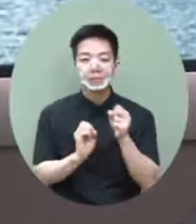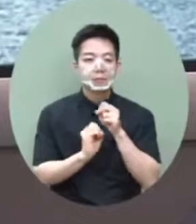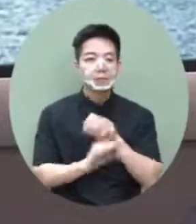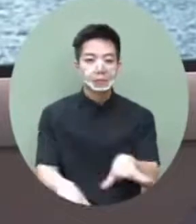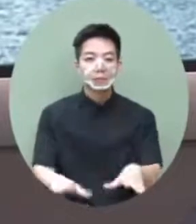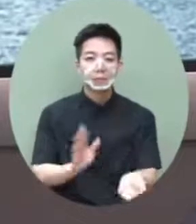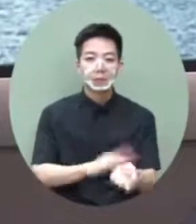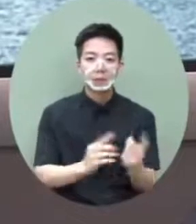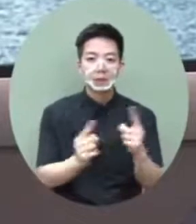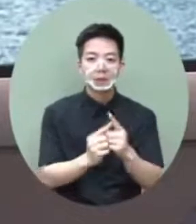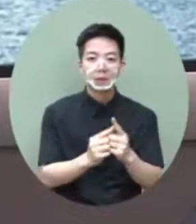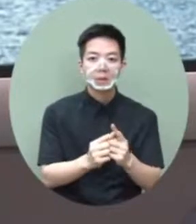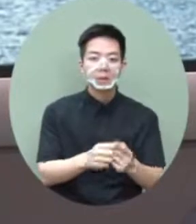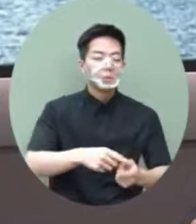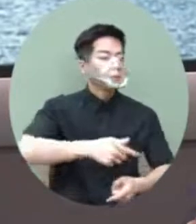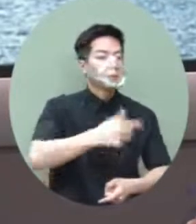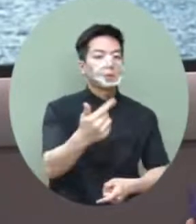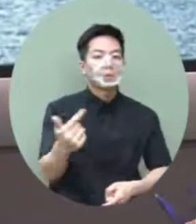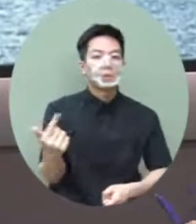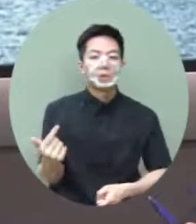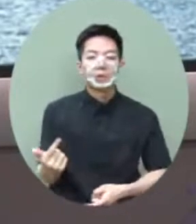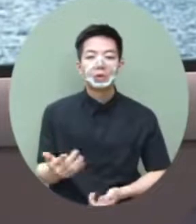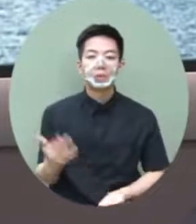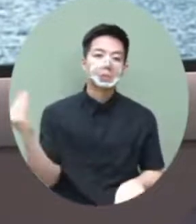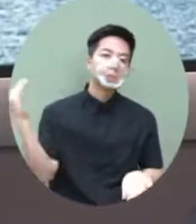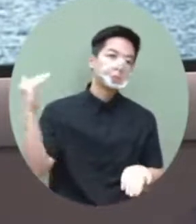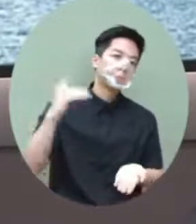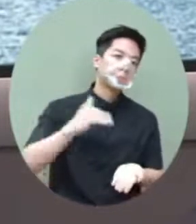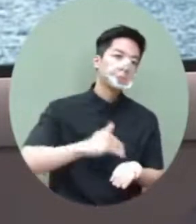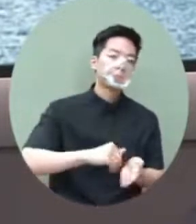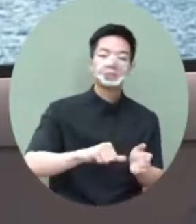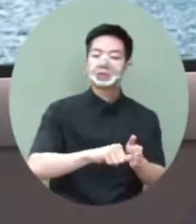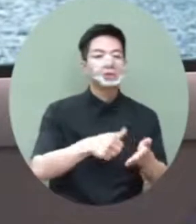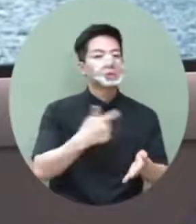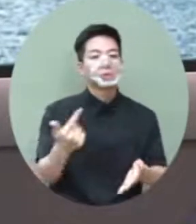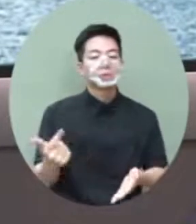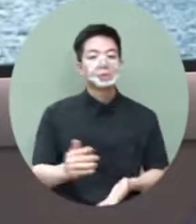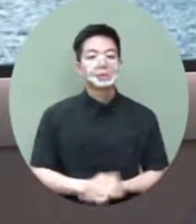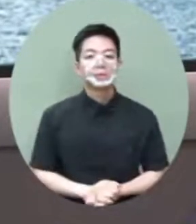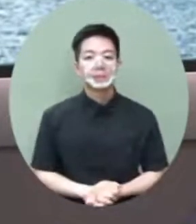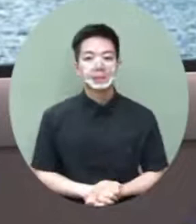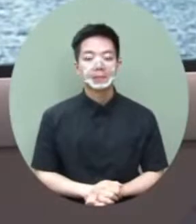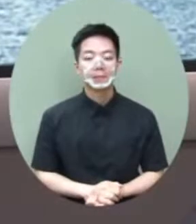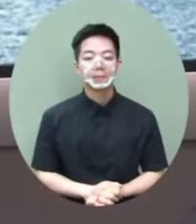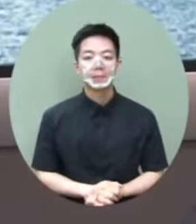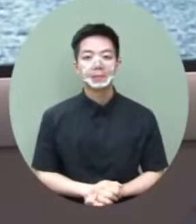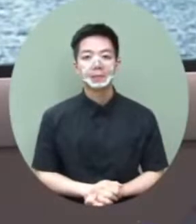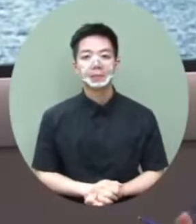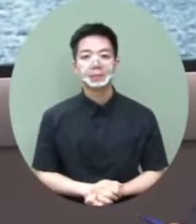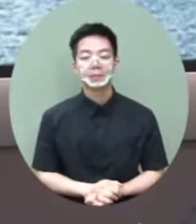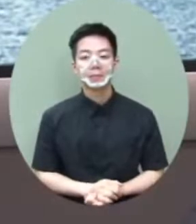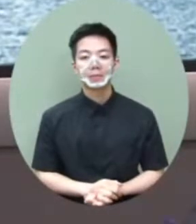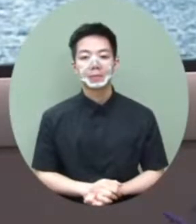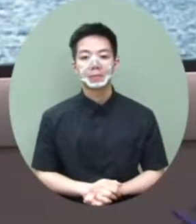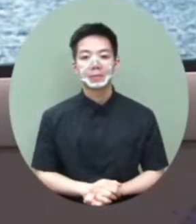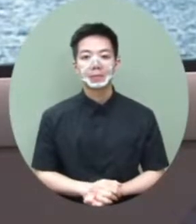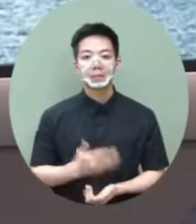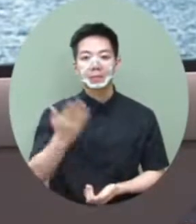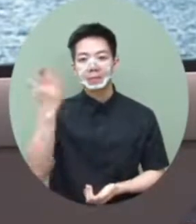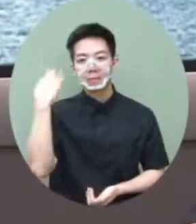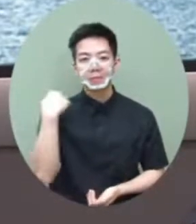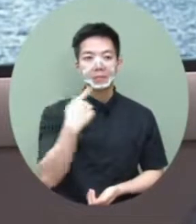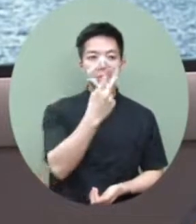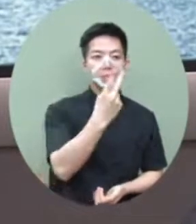Well, I think we all acknowledge the fact that there's been an unprecedented surge in the number